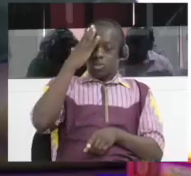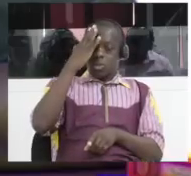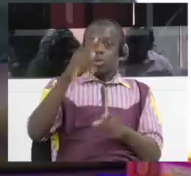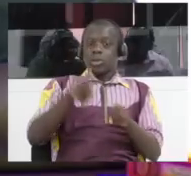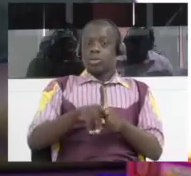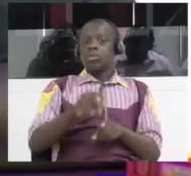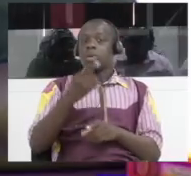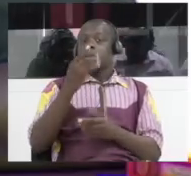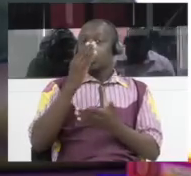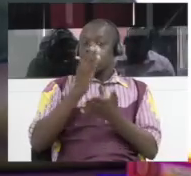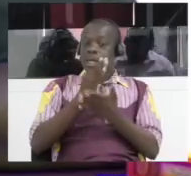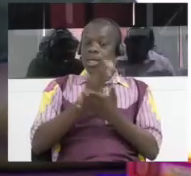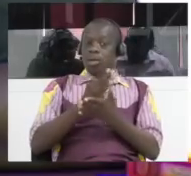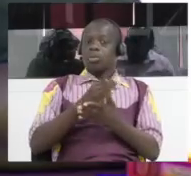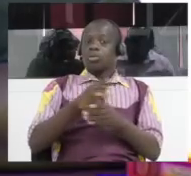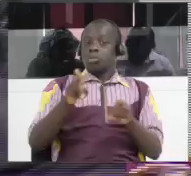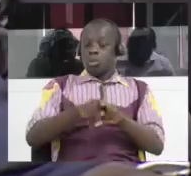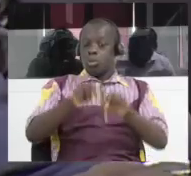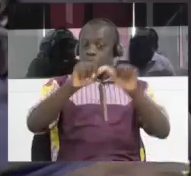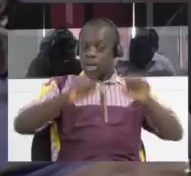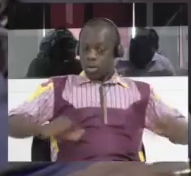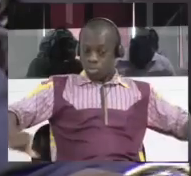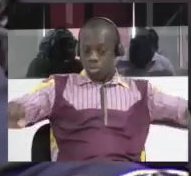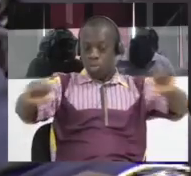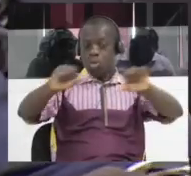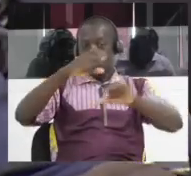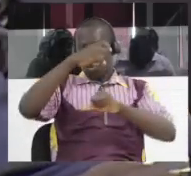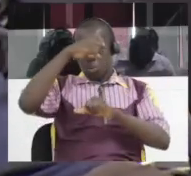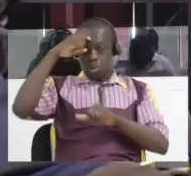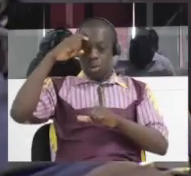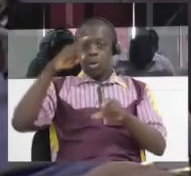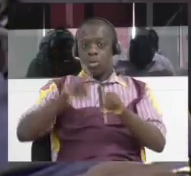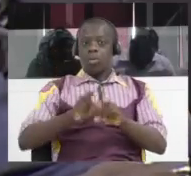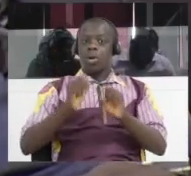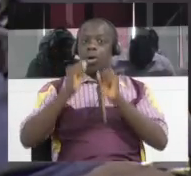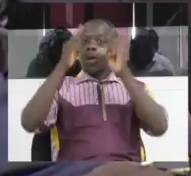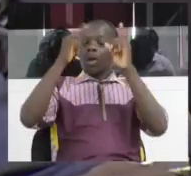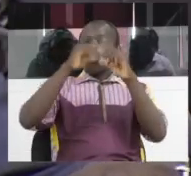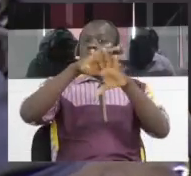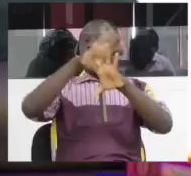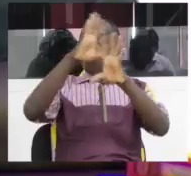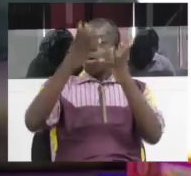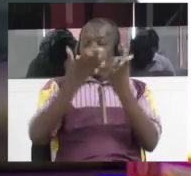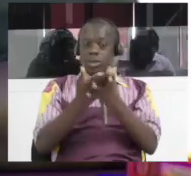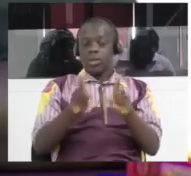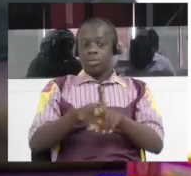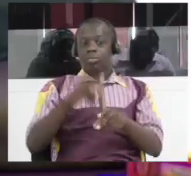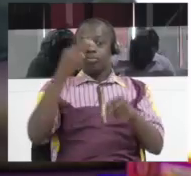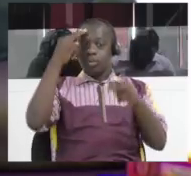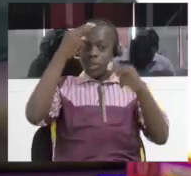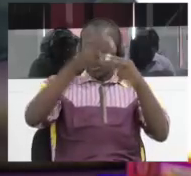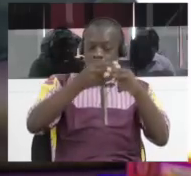gods. But certainly, within the parameters of my job, I was aware of the state